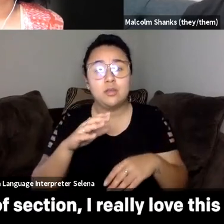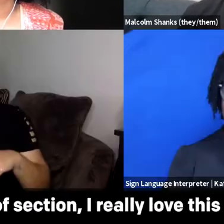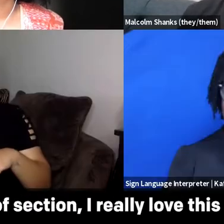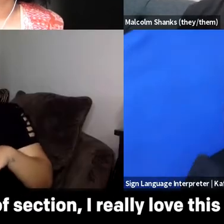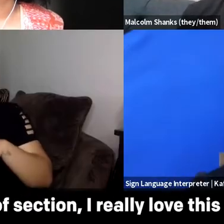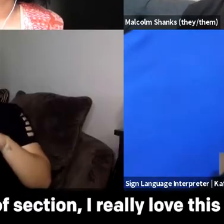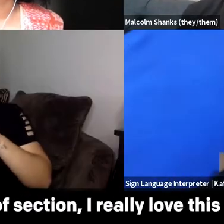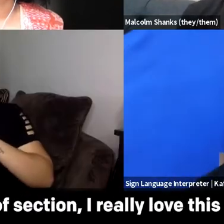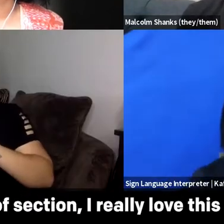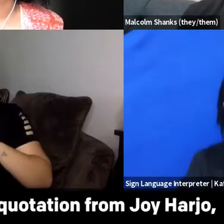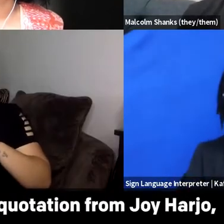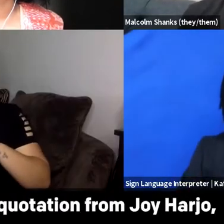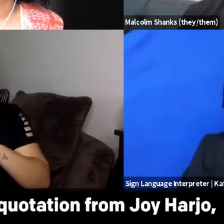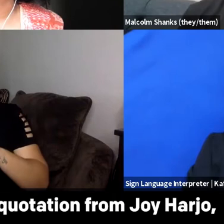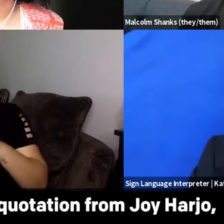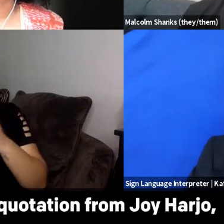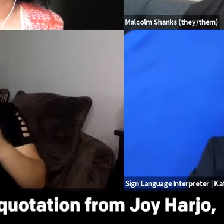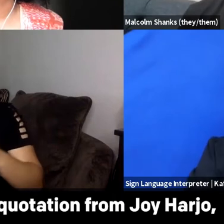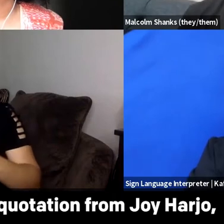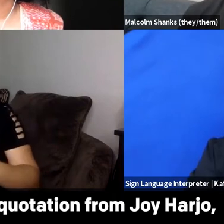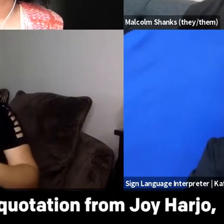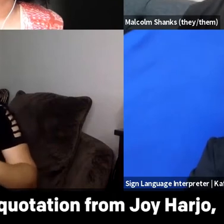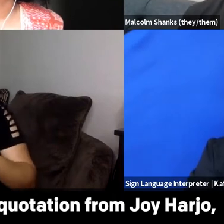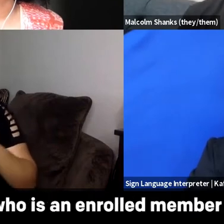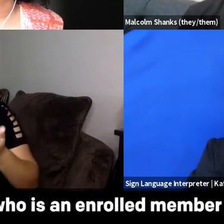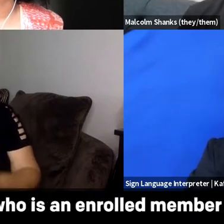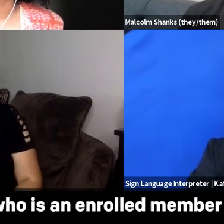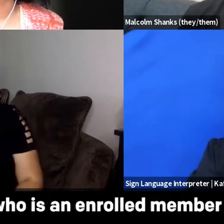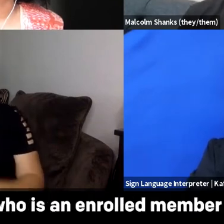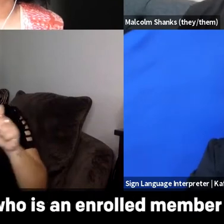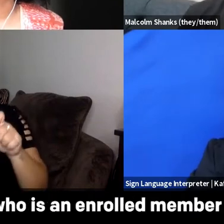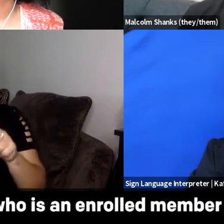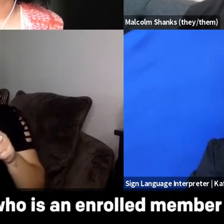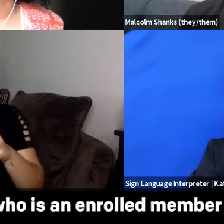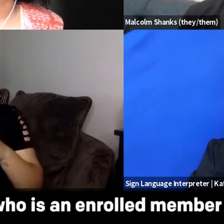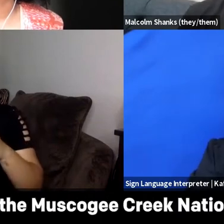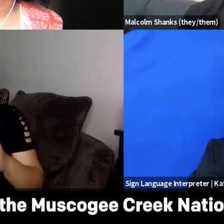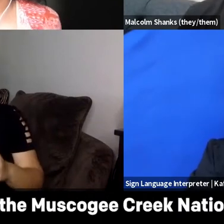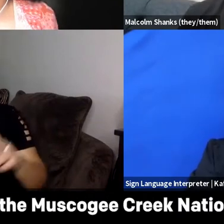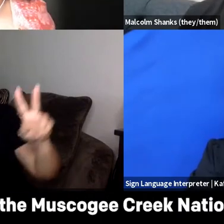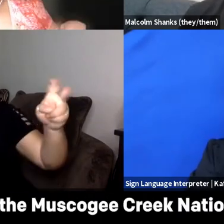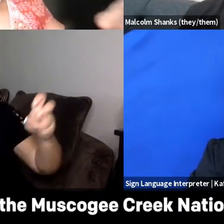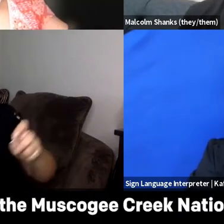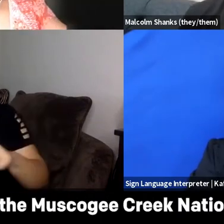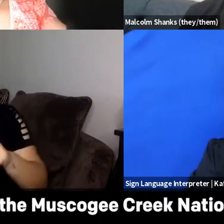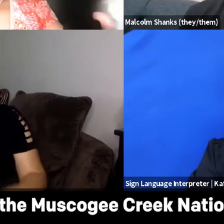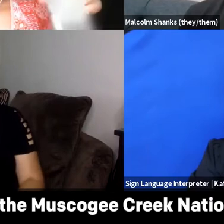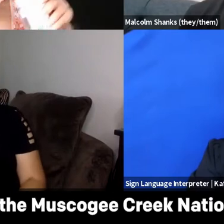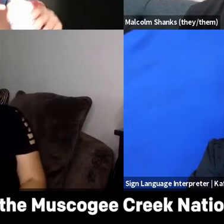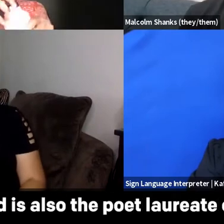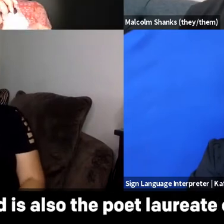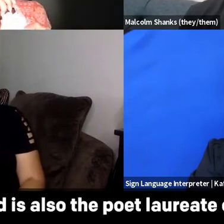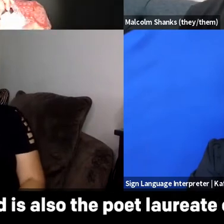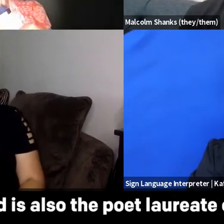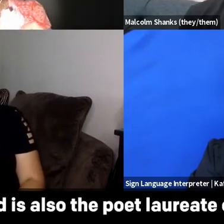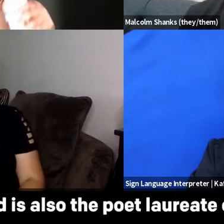To wrap up this sort of section, I really love this quotation from Joy Harjo, who is a member, an enrolled member of the Muskogee